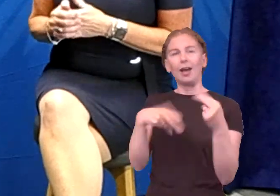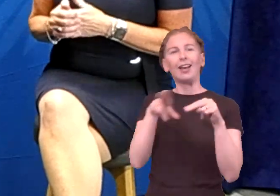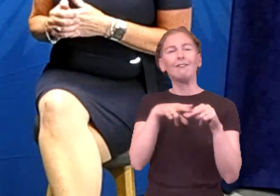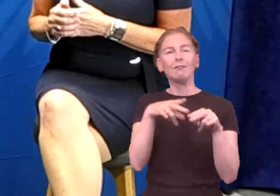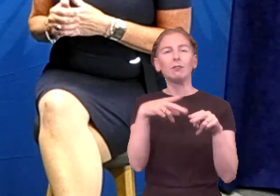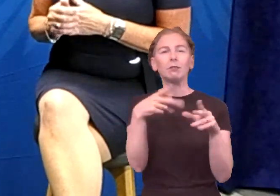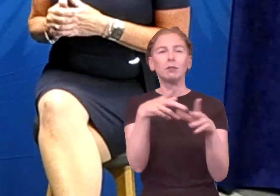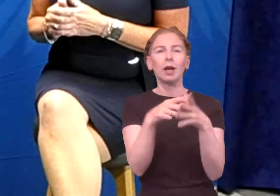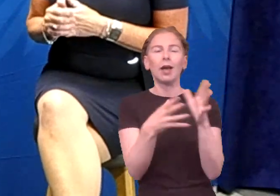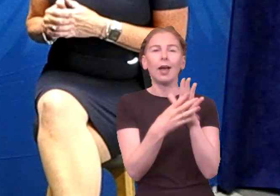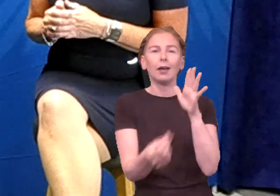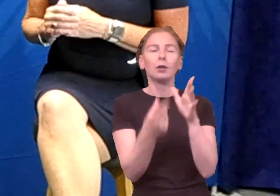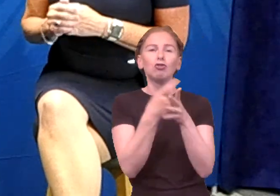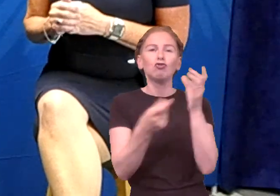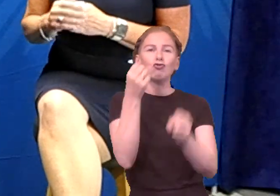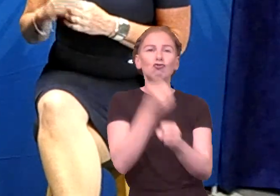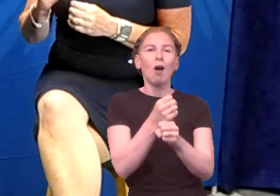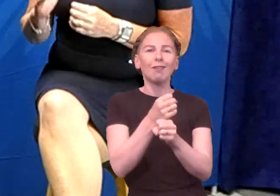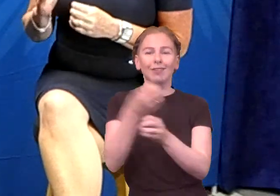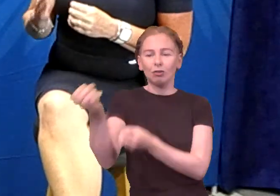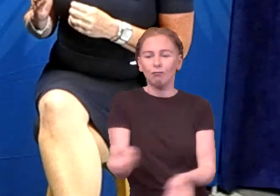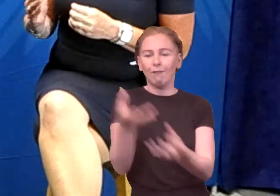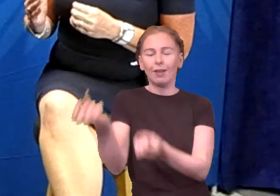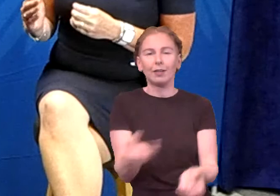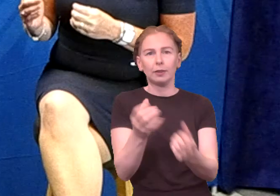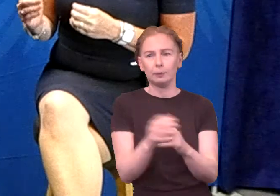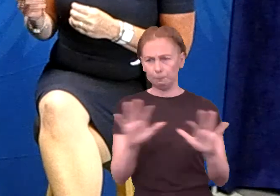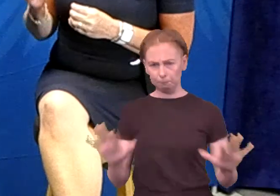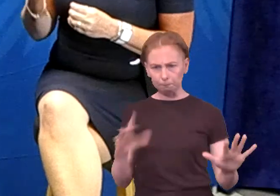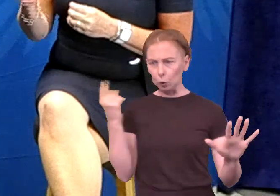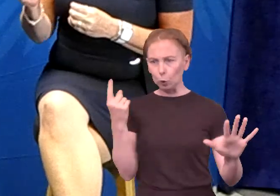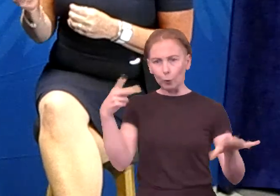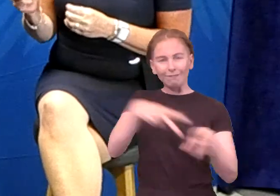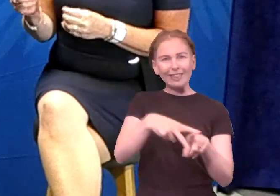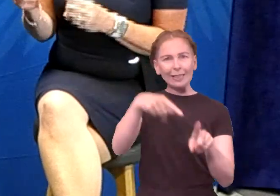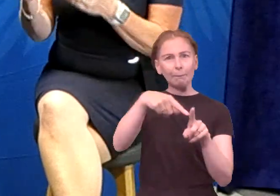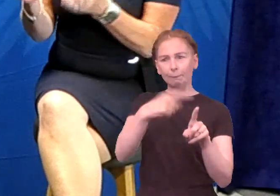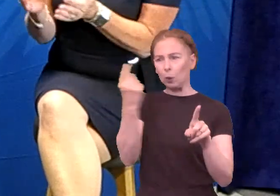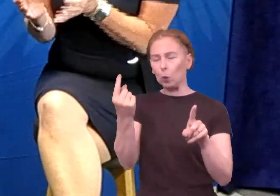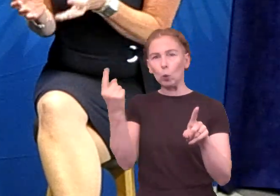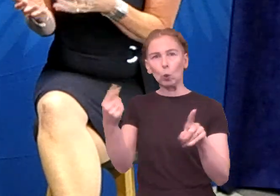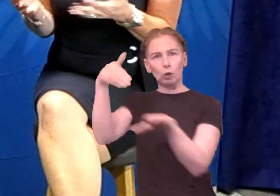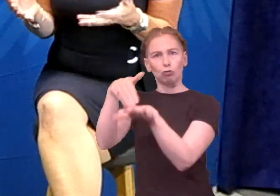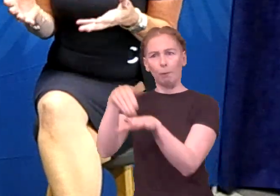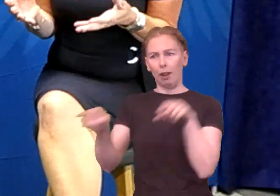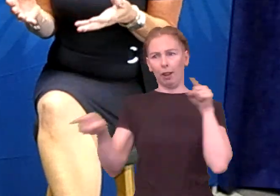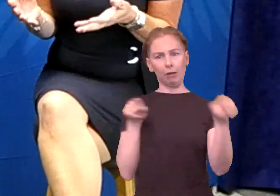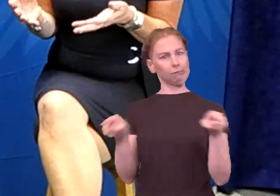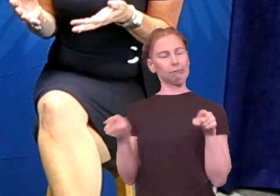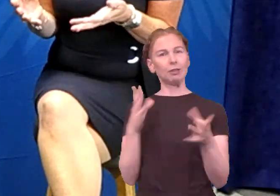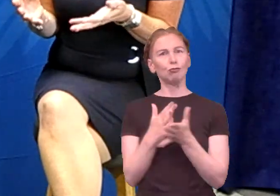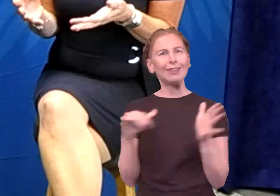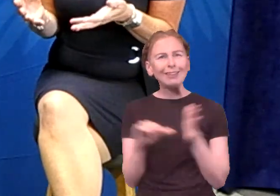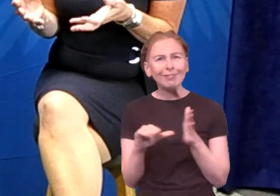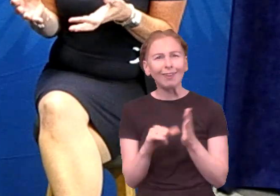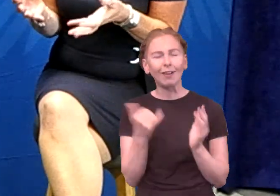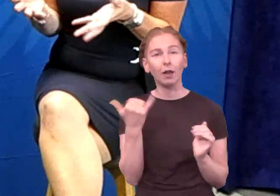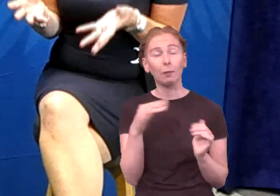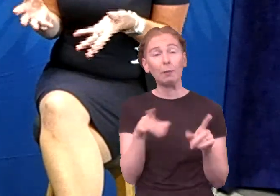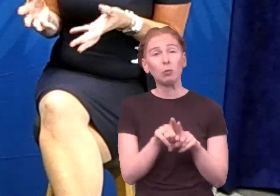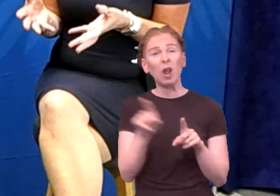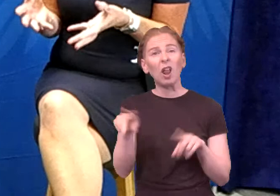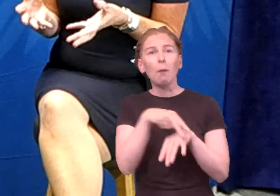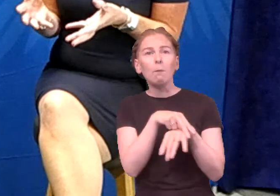very difficult for police officers to make that judgment call at that point where they're stood in front of maybe a 17-year-old